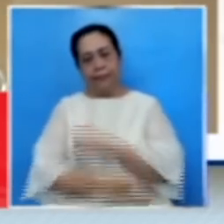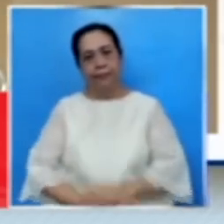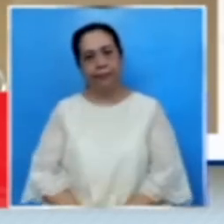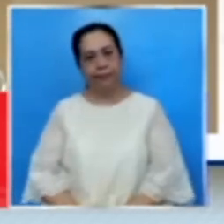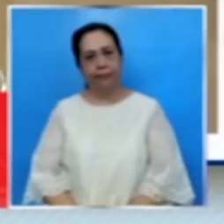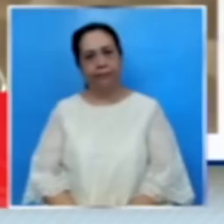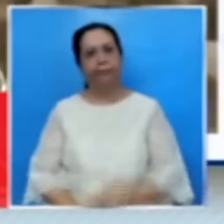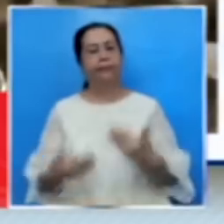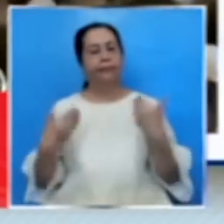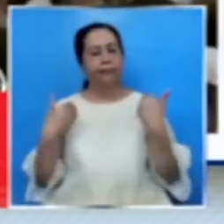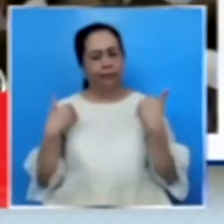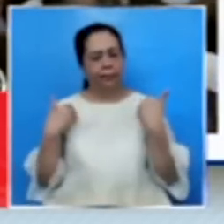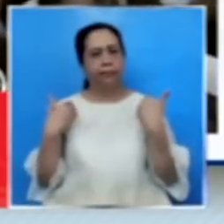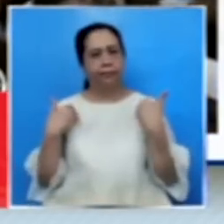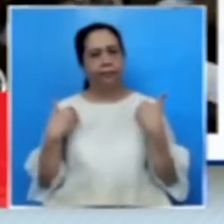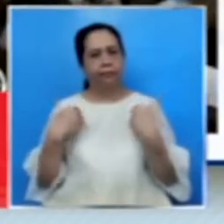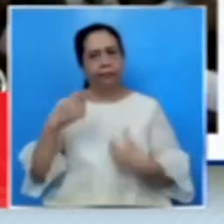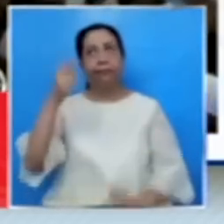is